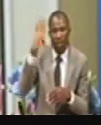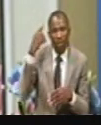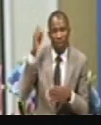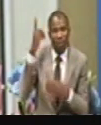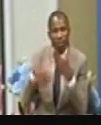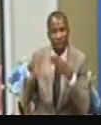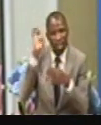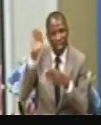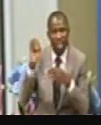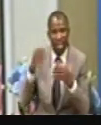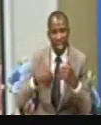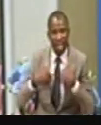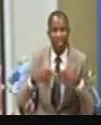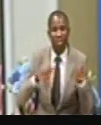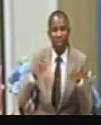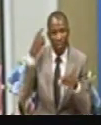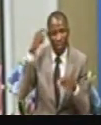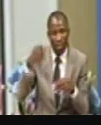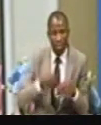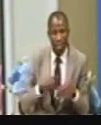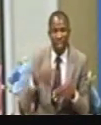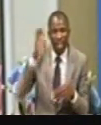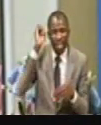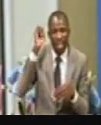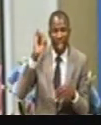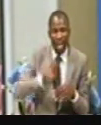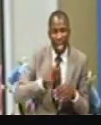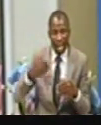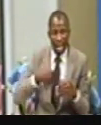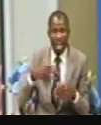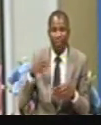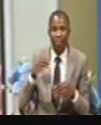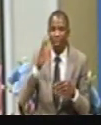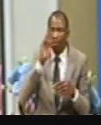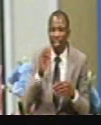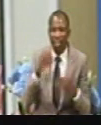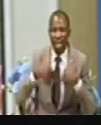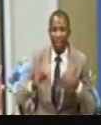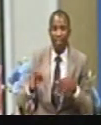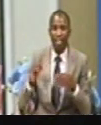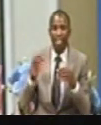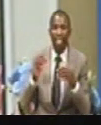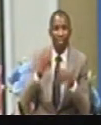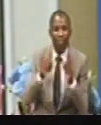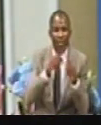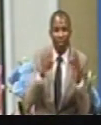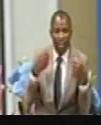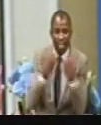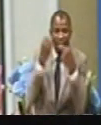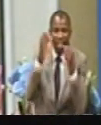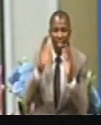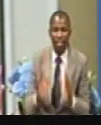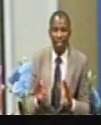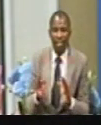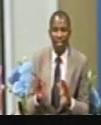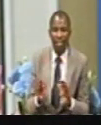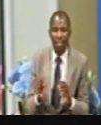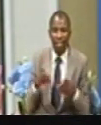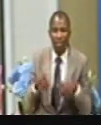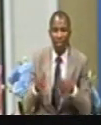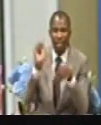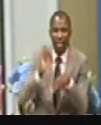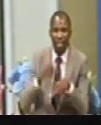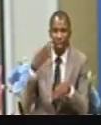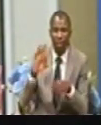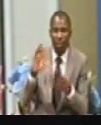Nigeria. I thank God for what he has done for me. I've been having a series of